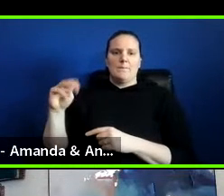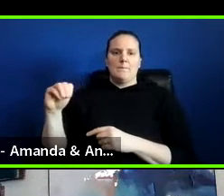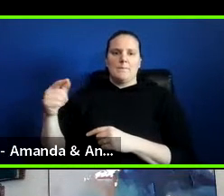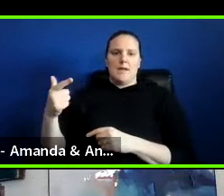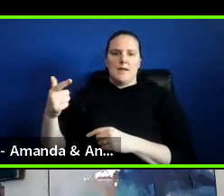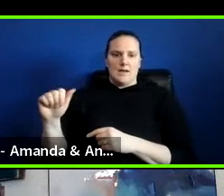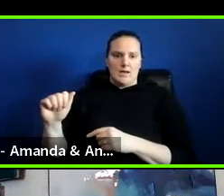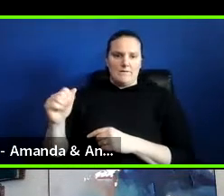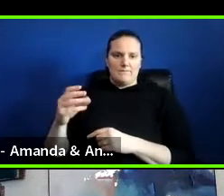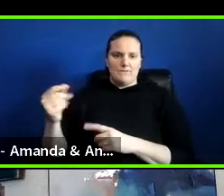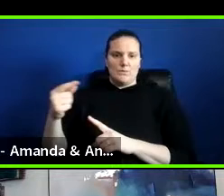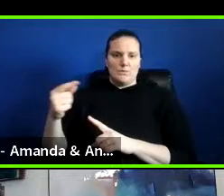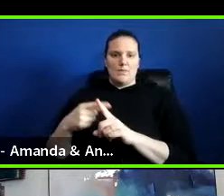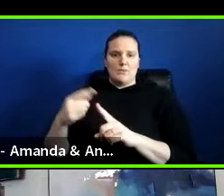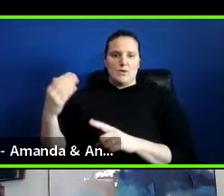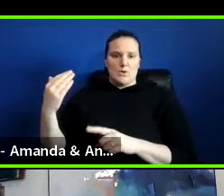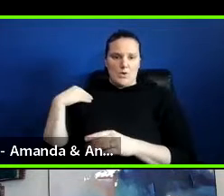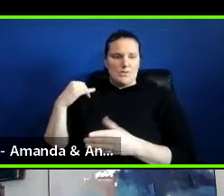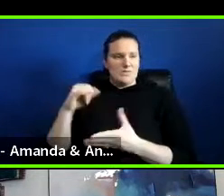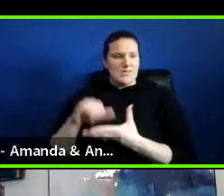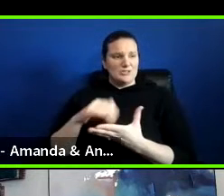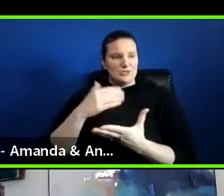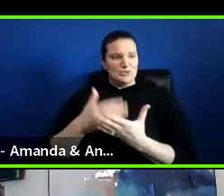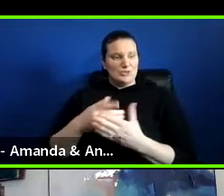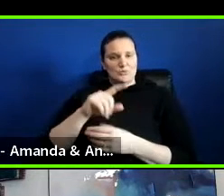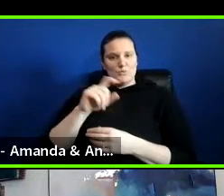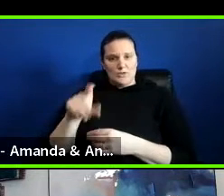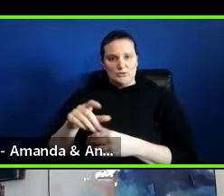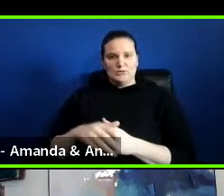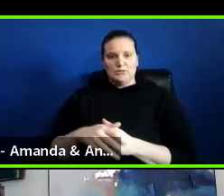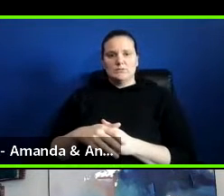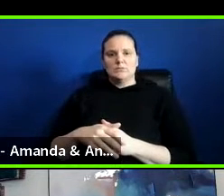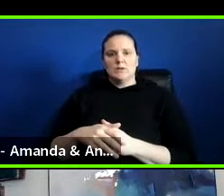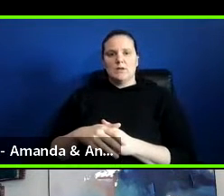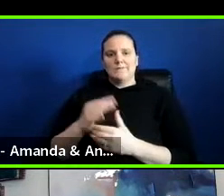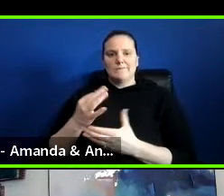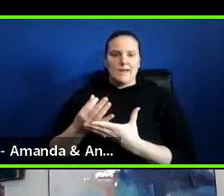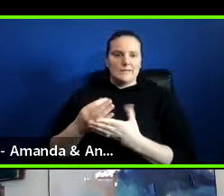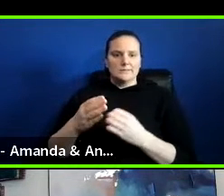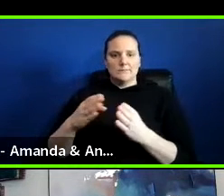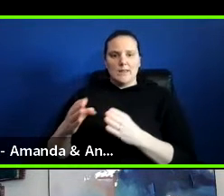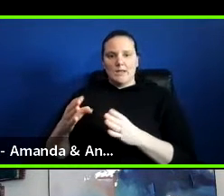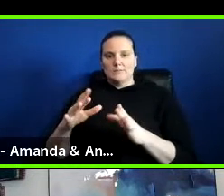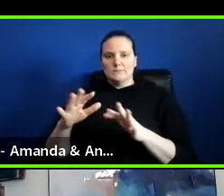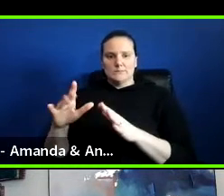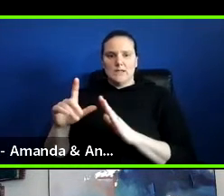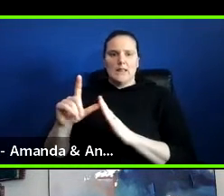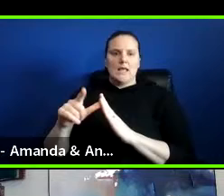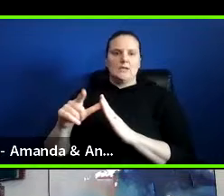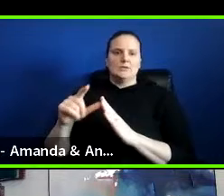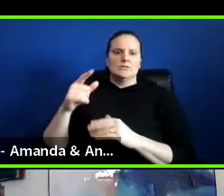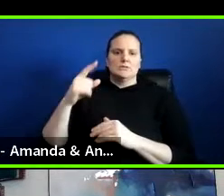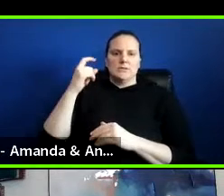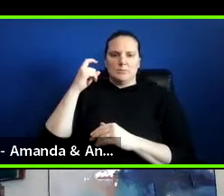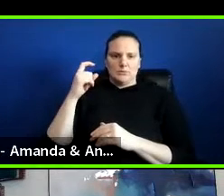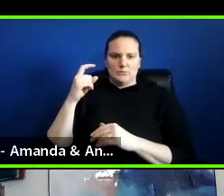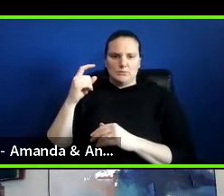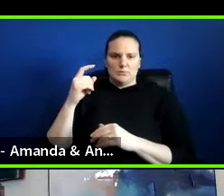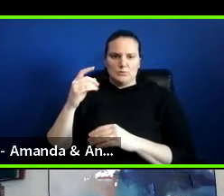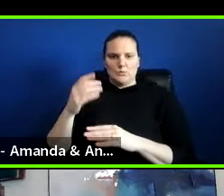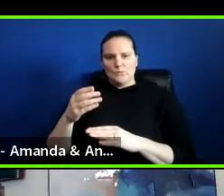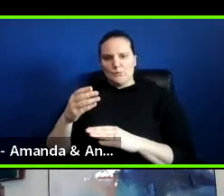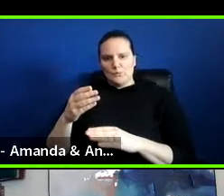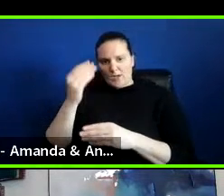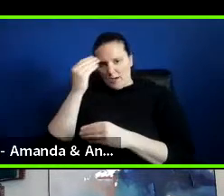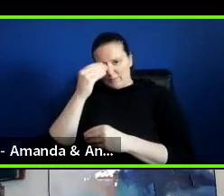So it is a good question, and an updated finance plan will later this summer, when we update that finance plan, we'll be able to